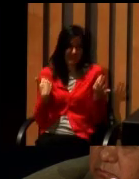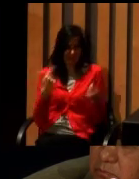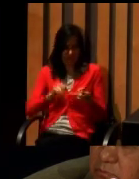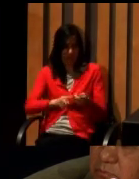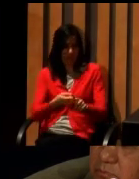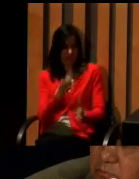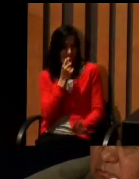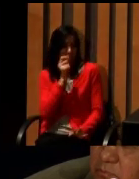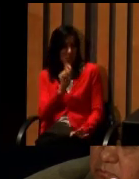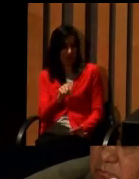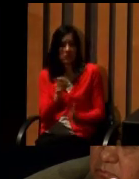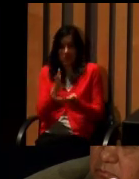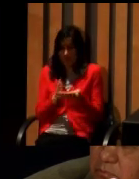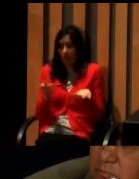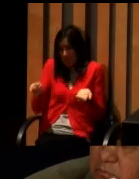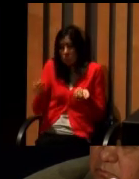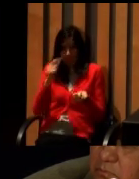American.